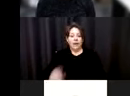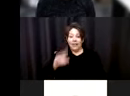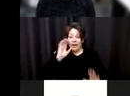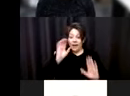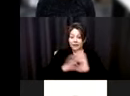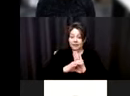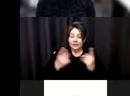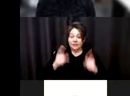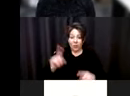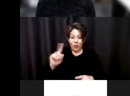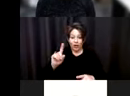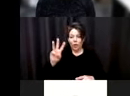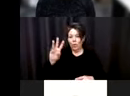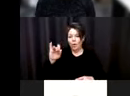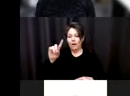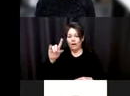place in the wildlife,